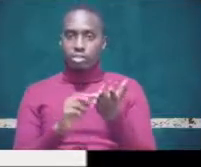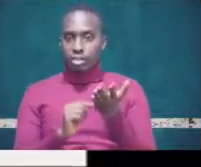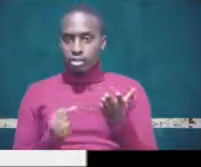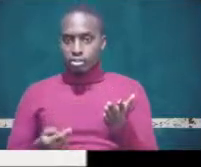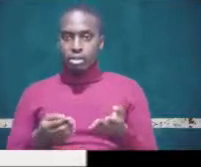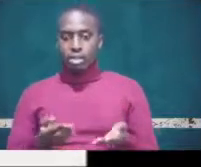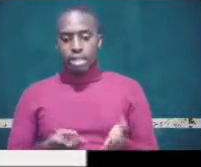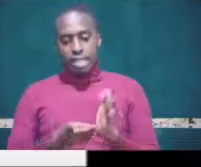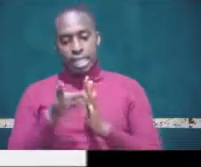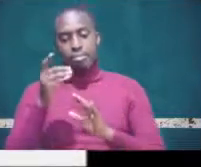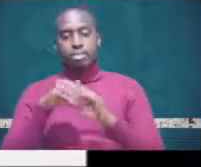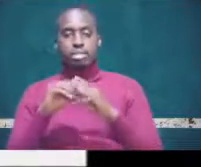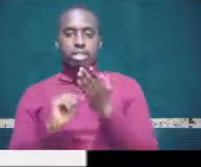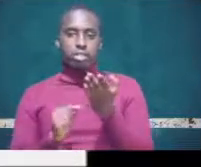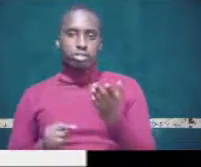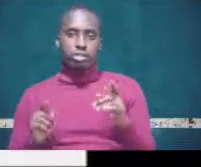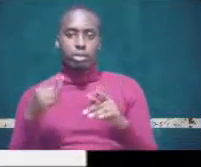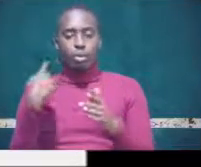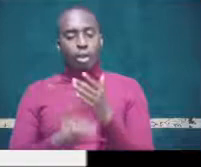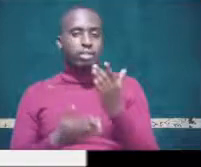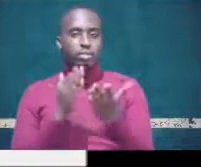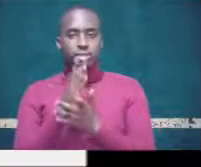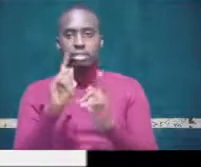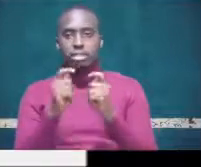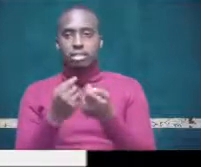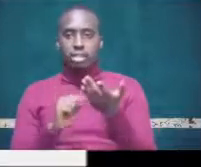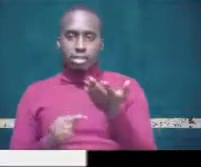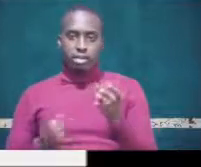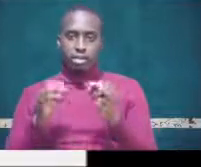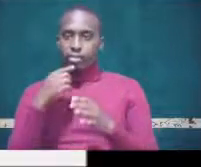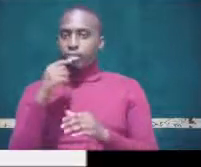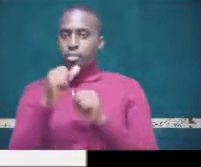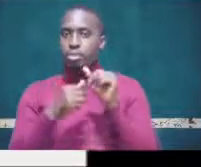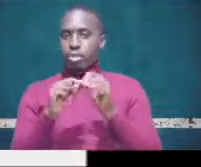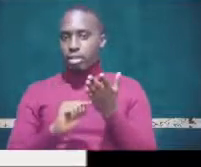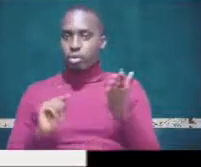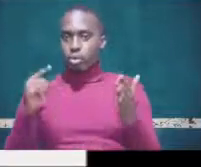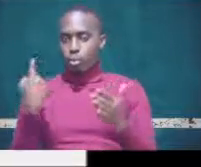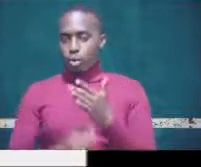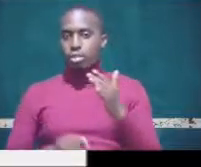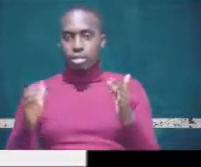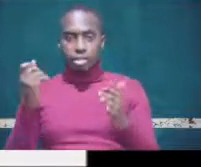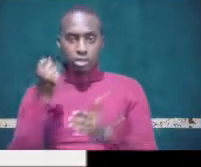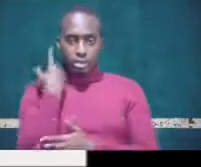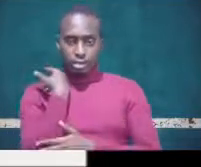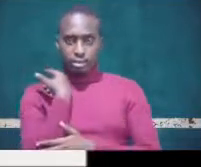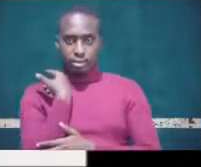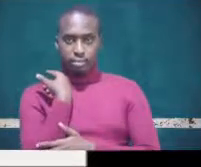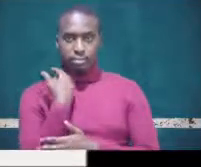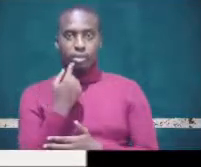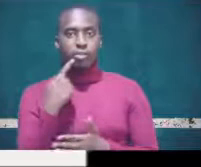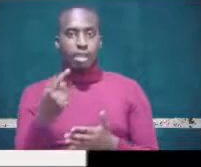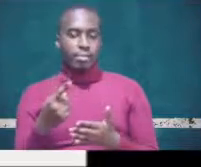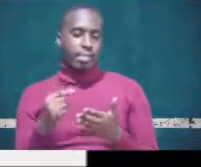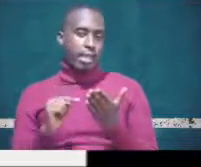in technology. So what is technology? If we talk about technology, what do you understand? So